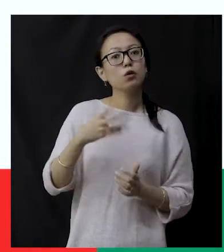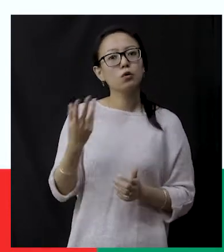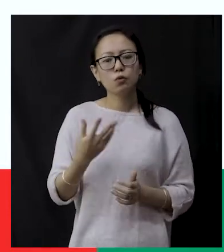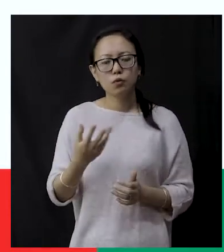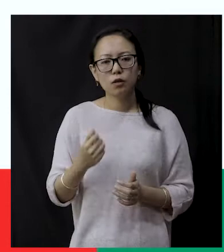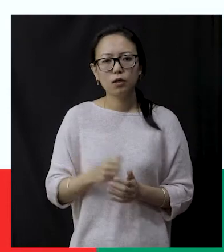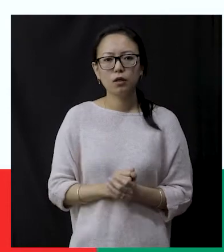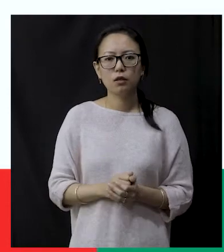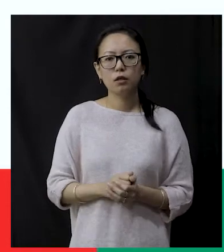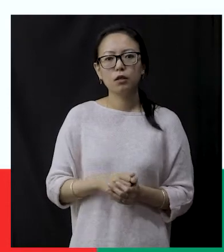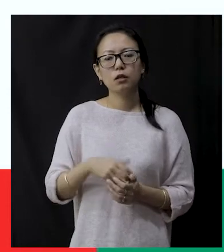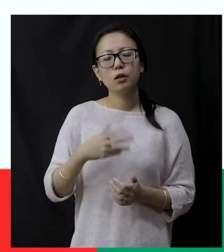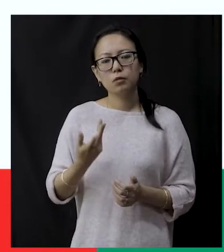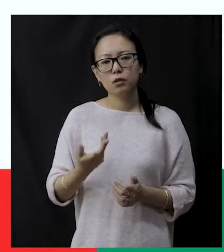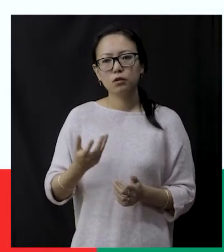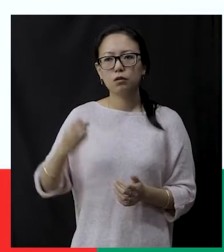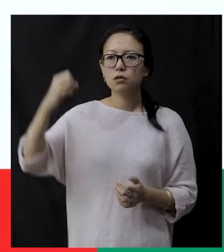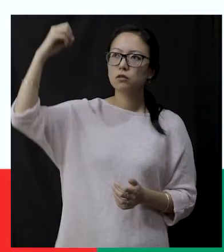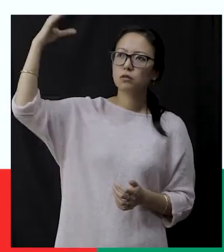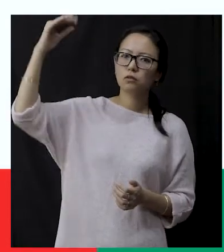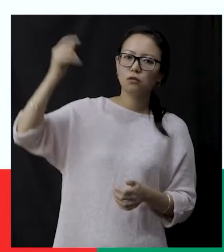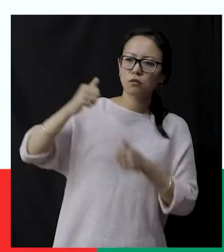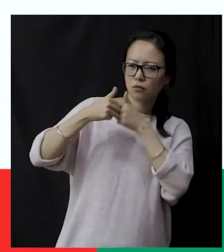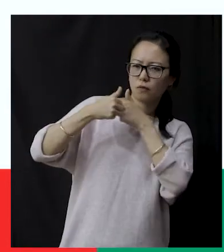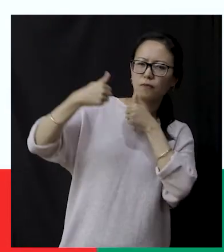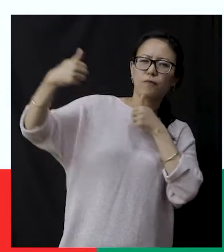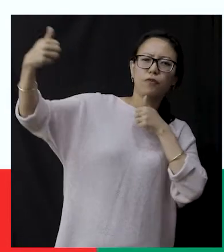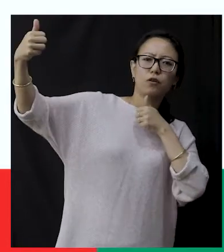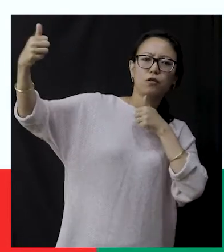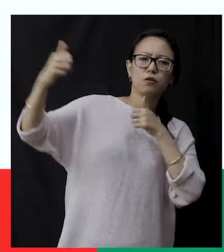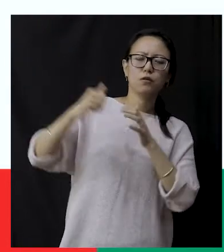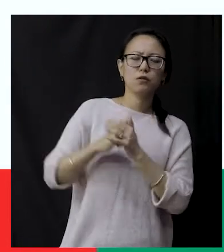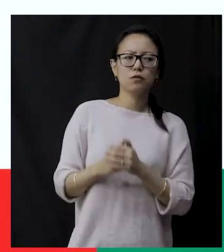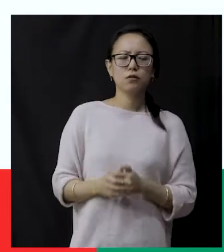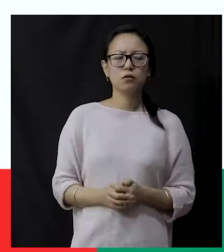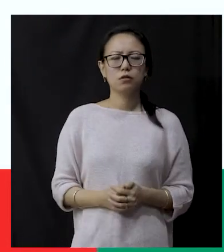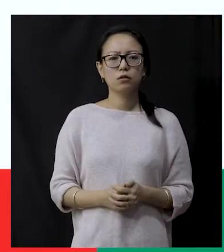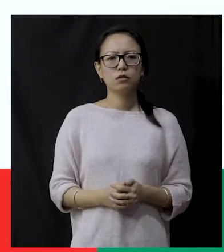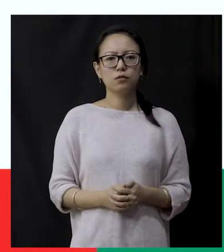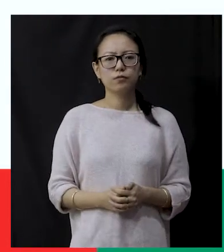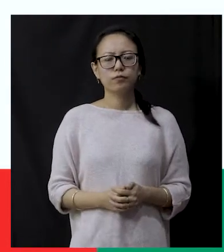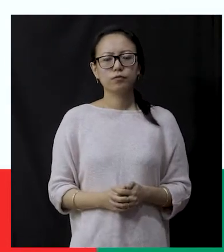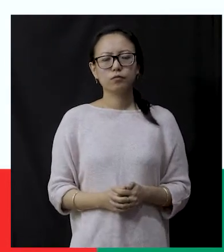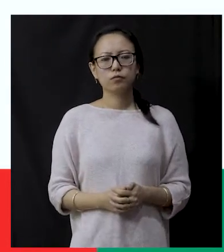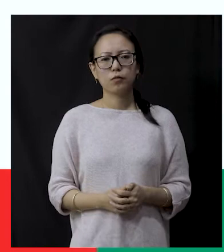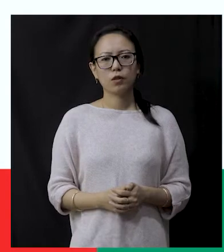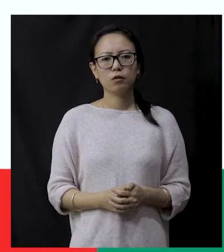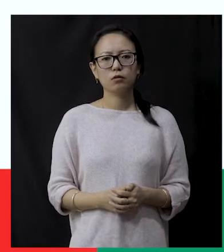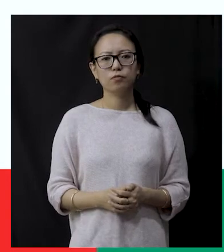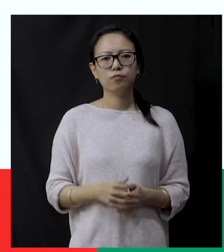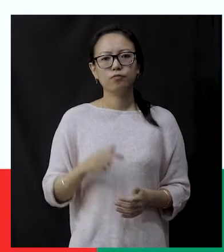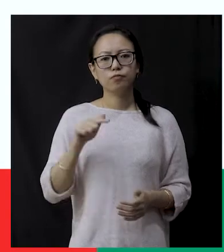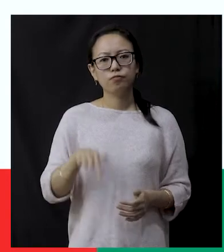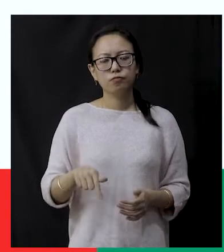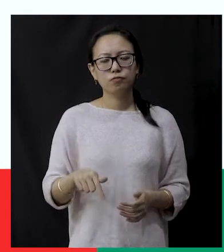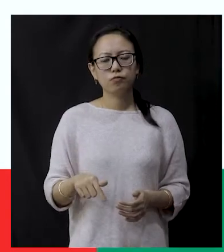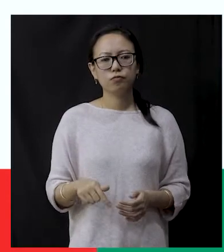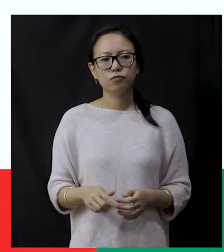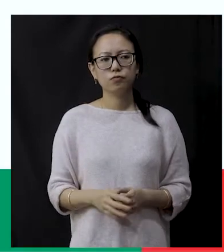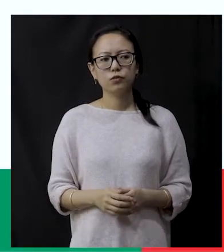very far away. Okay, so students, now let's discuss